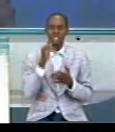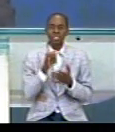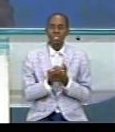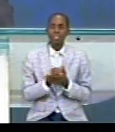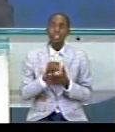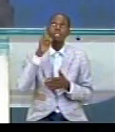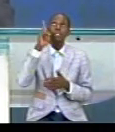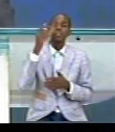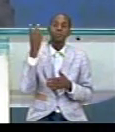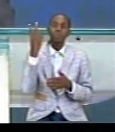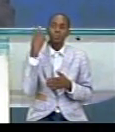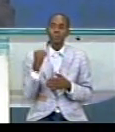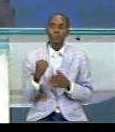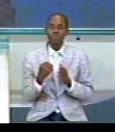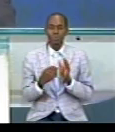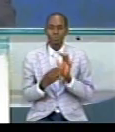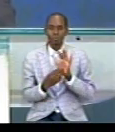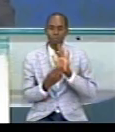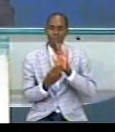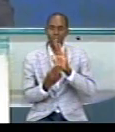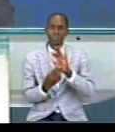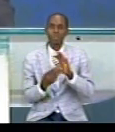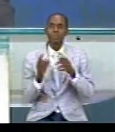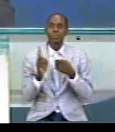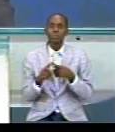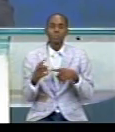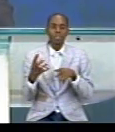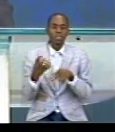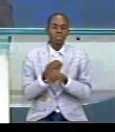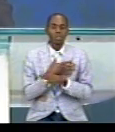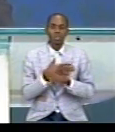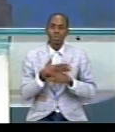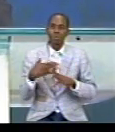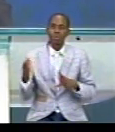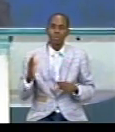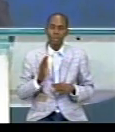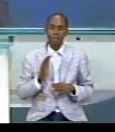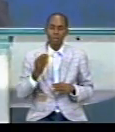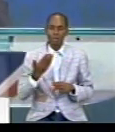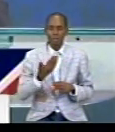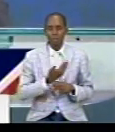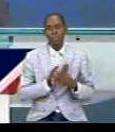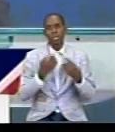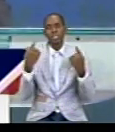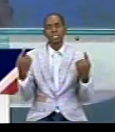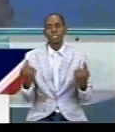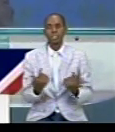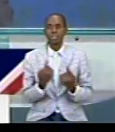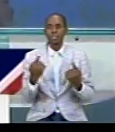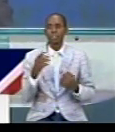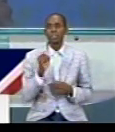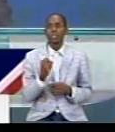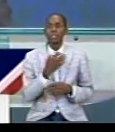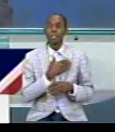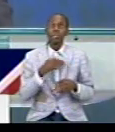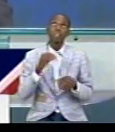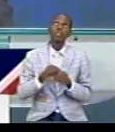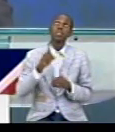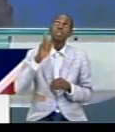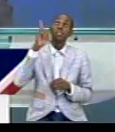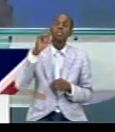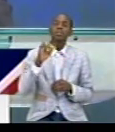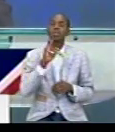was manifested to take away our sins, and in him is